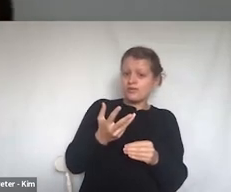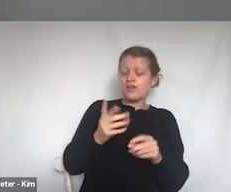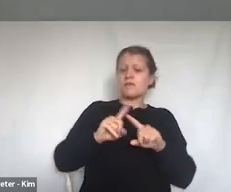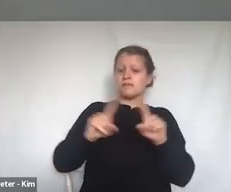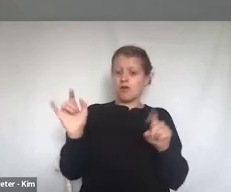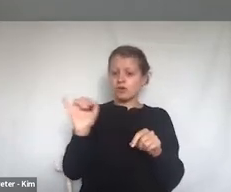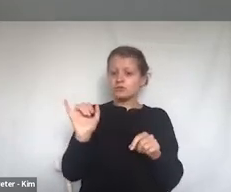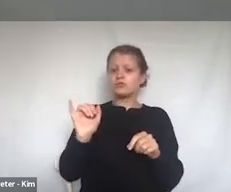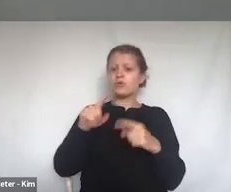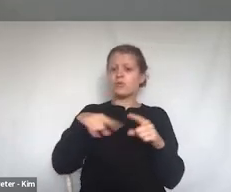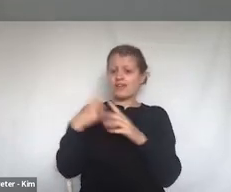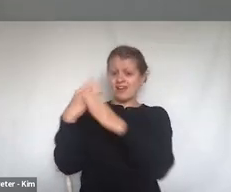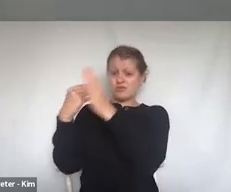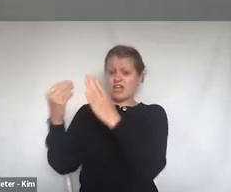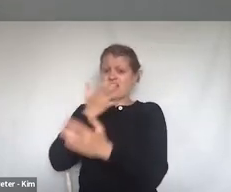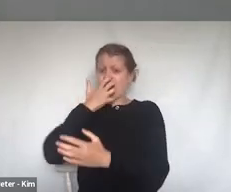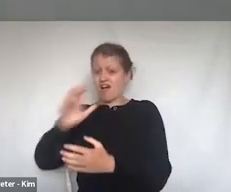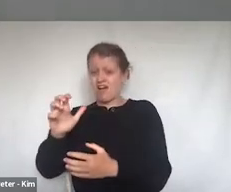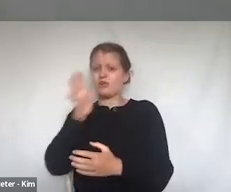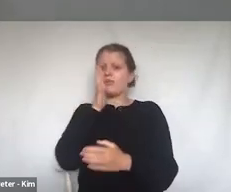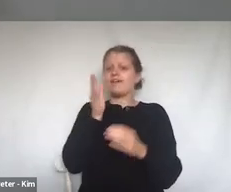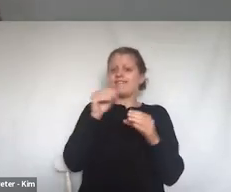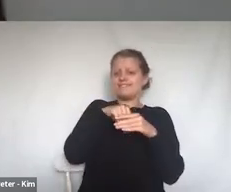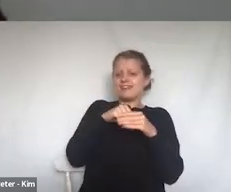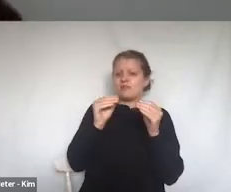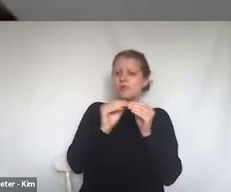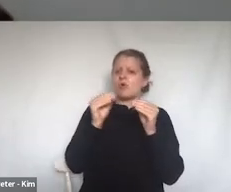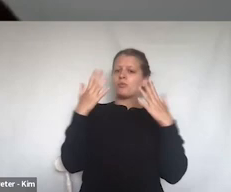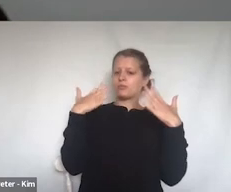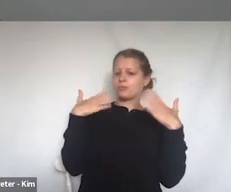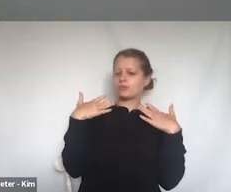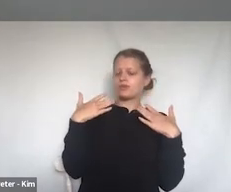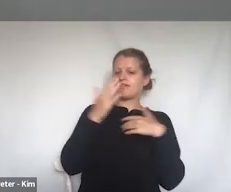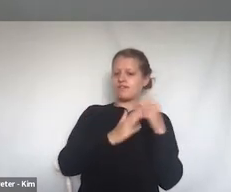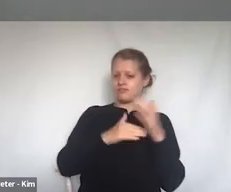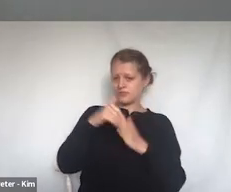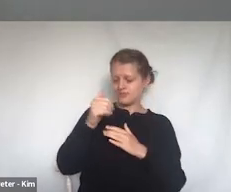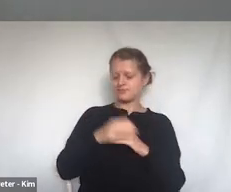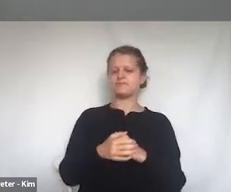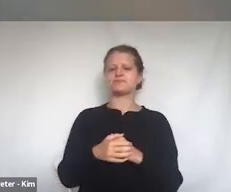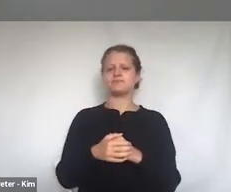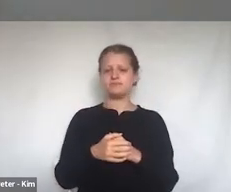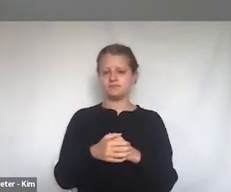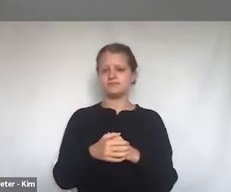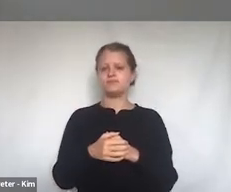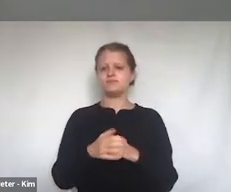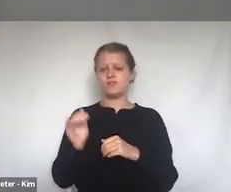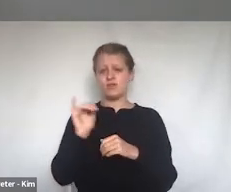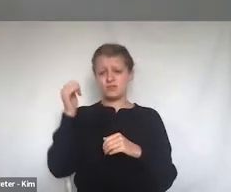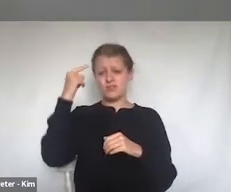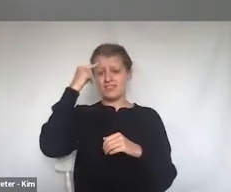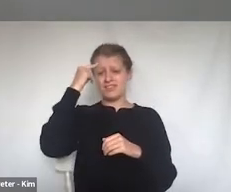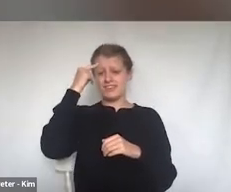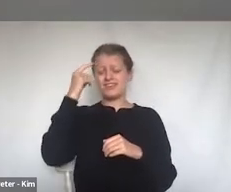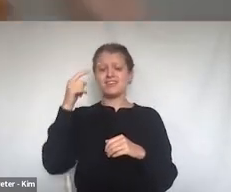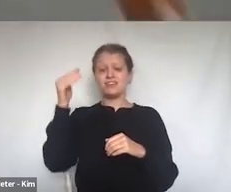resilience building. If you think about your windows, again, like in a greenhouse, that